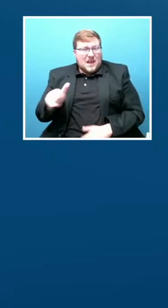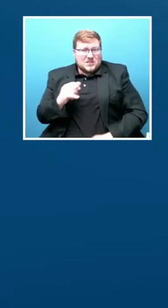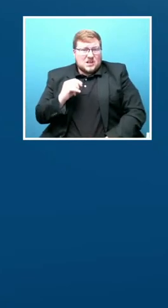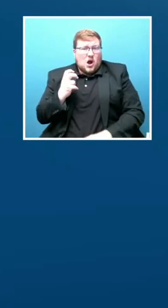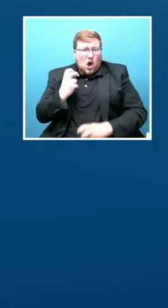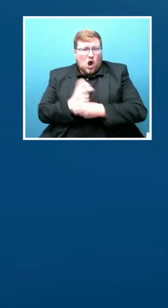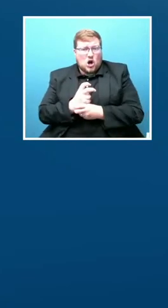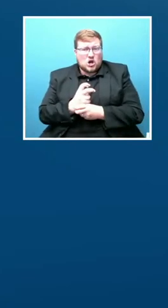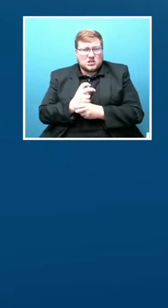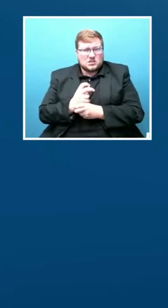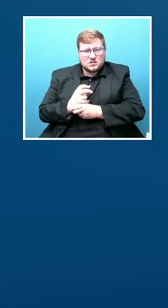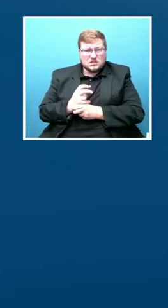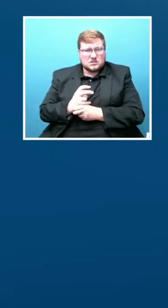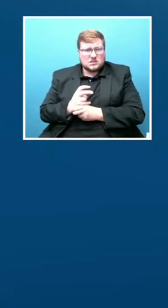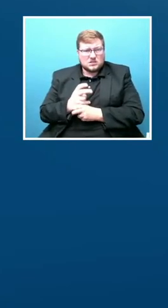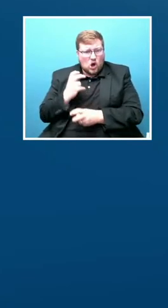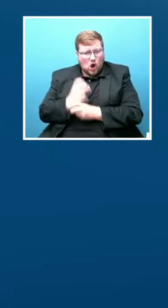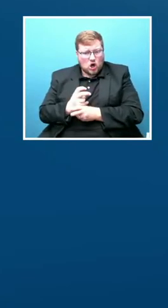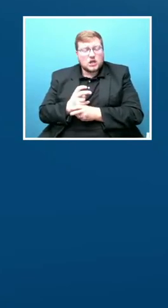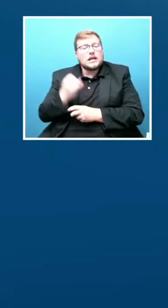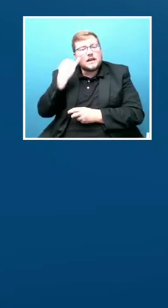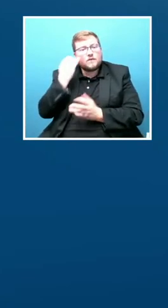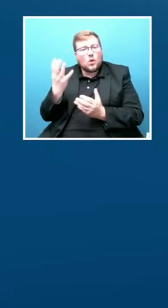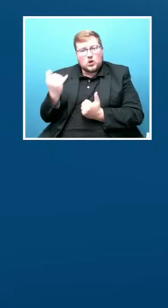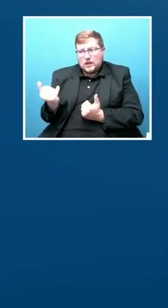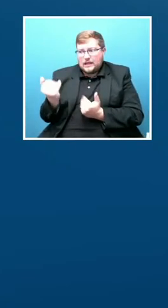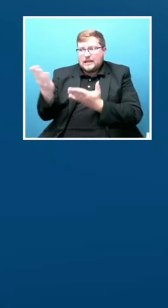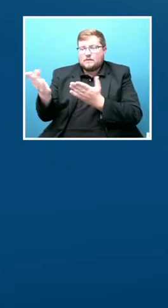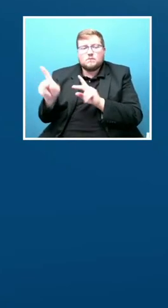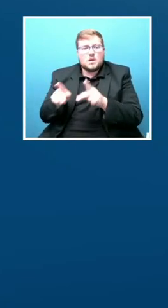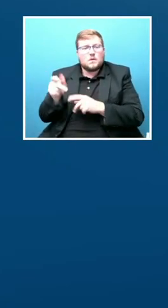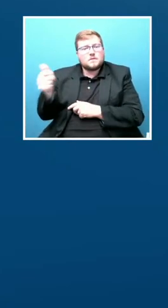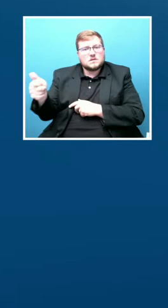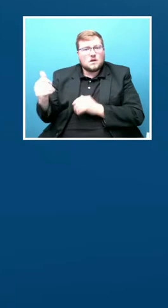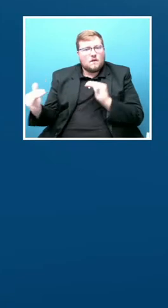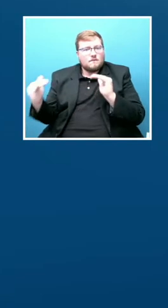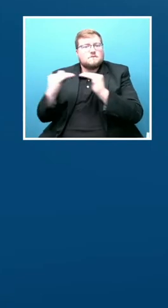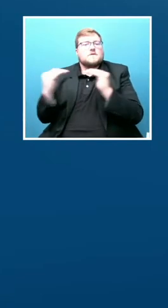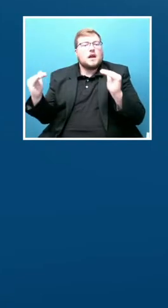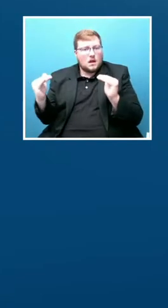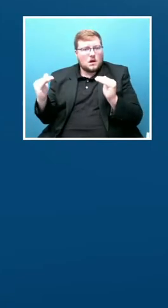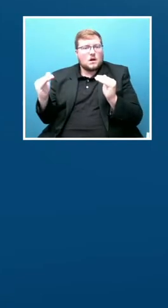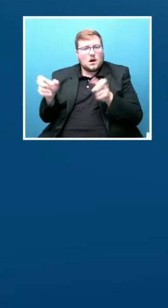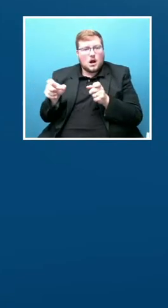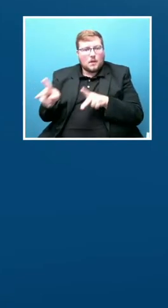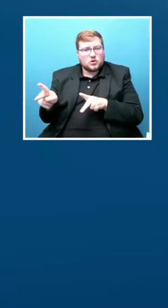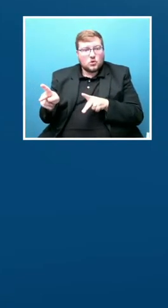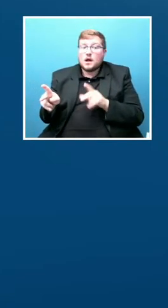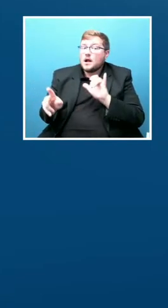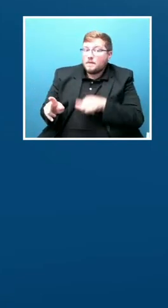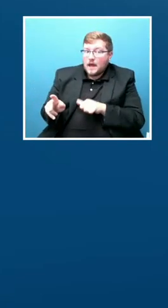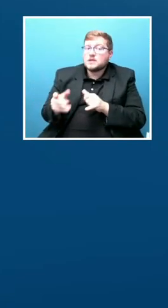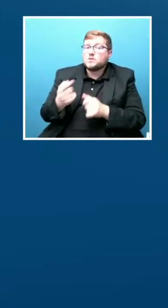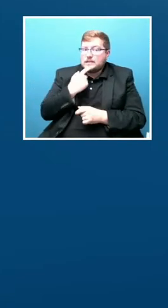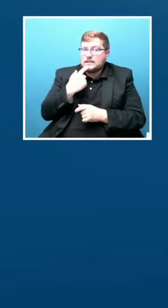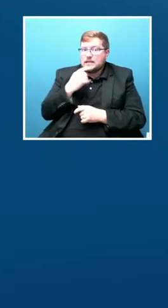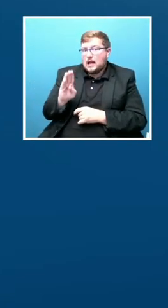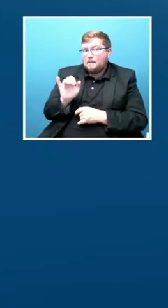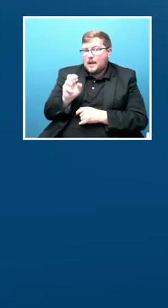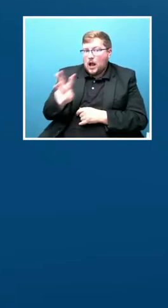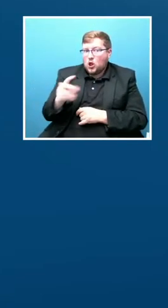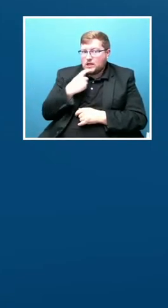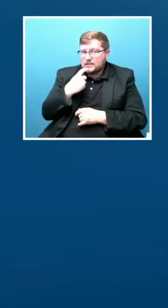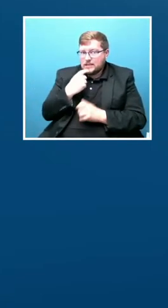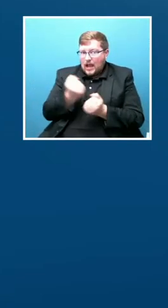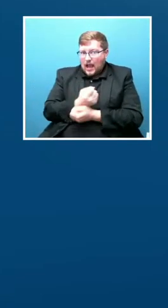you are going to give people a fair opportunity, which is what the bylaws say, that